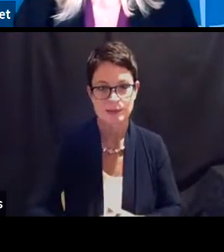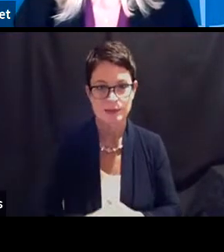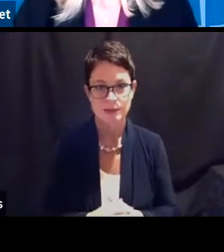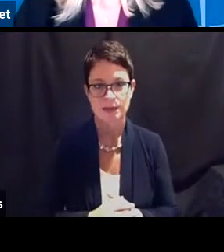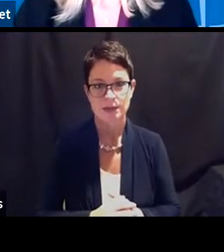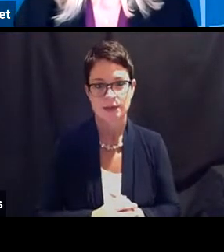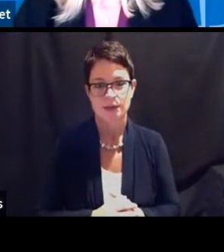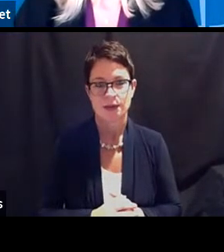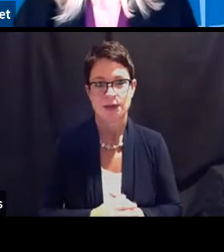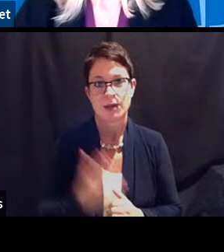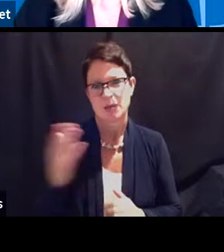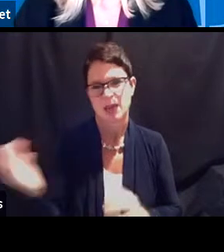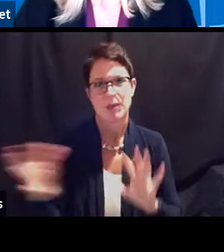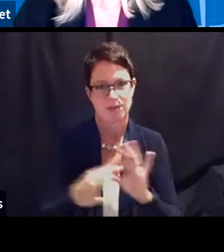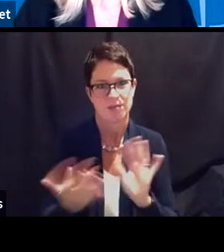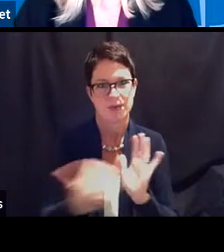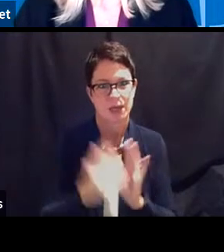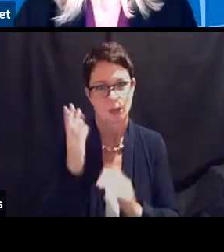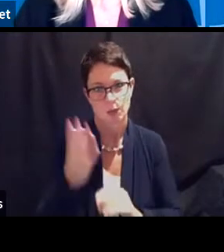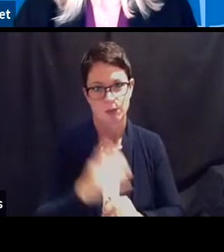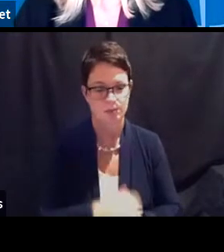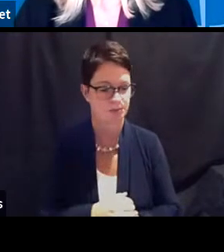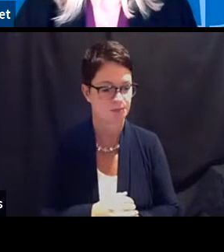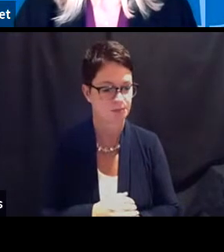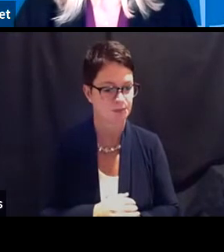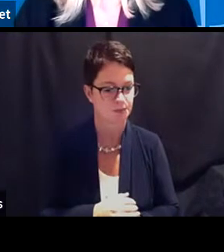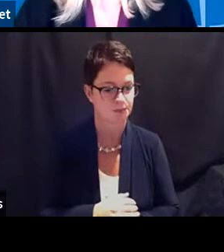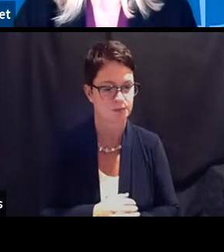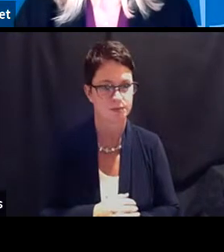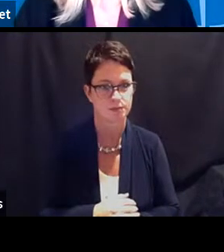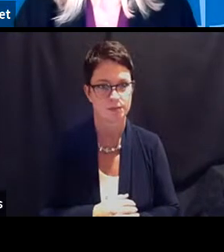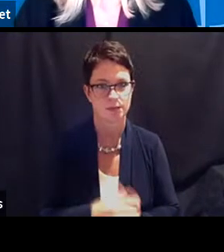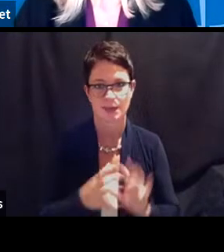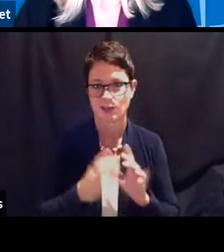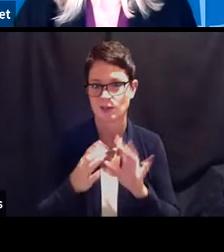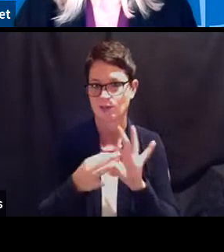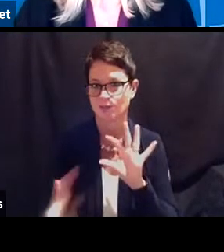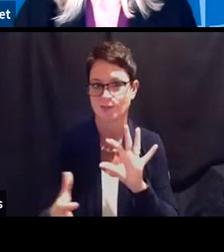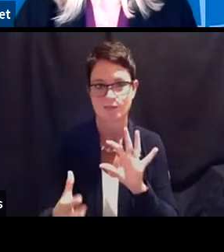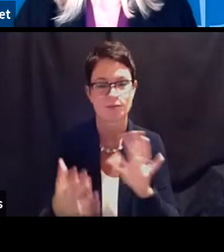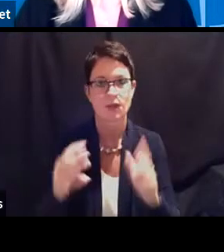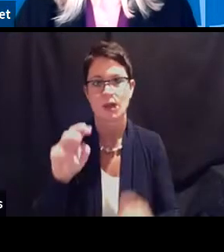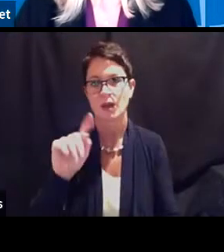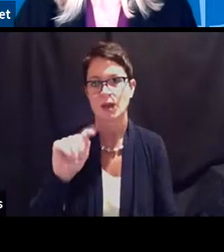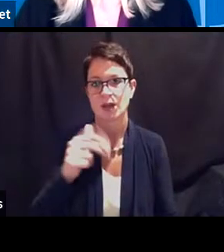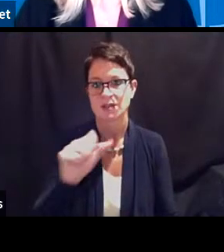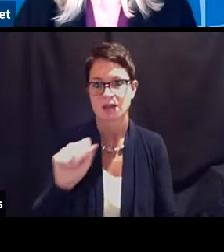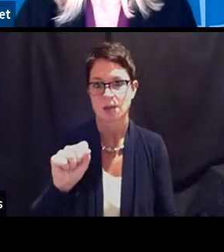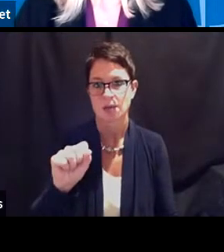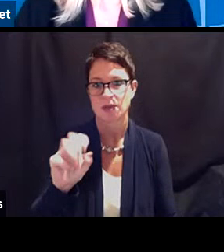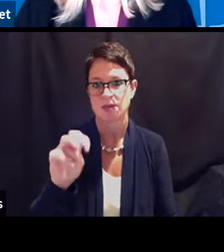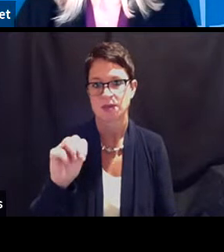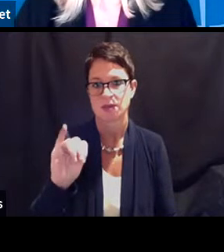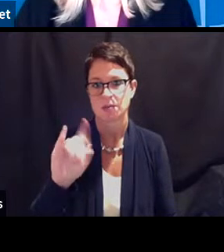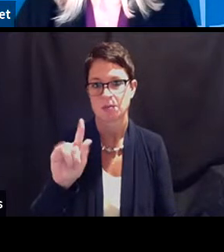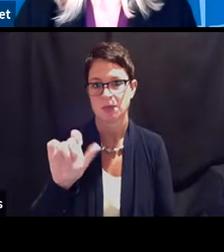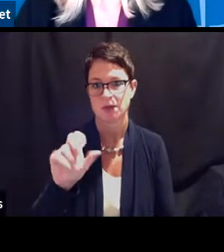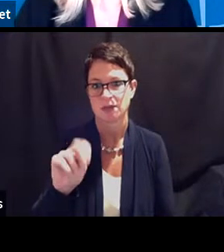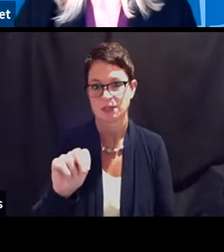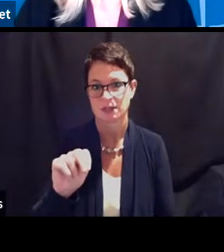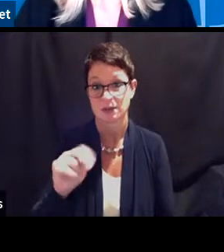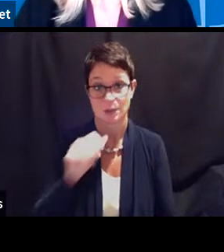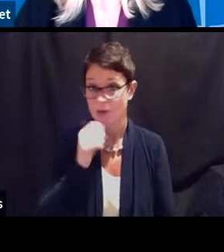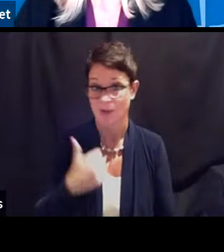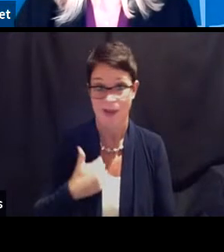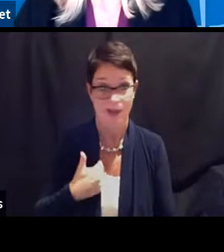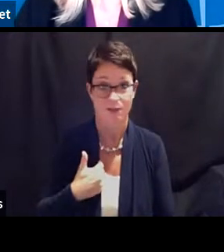Well, maybe we'll get him back. He just dropped for some reason. Thomas Milton. We don't have Thomas Milton.